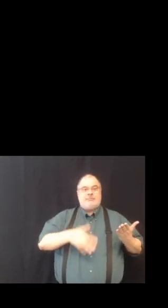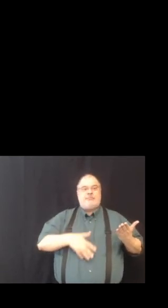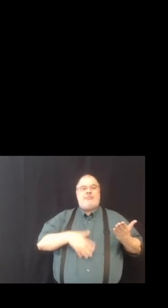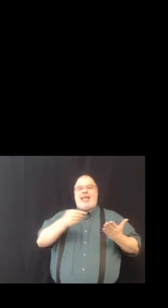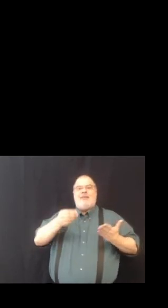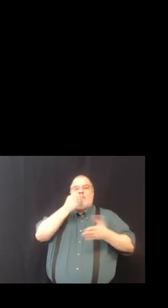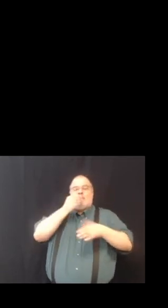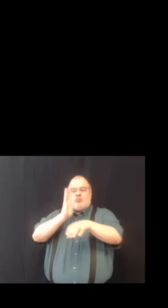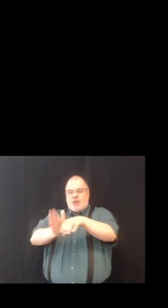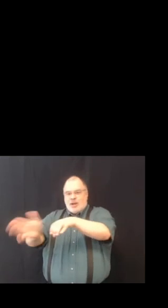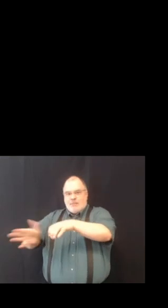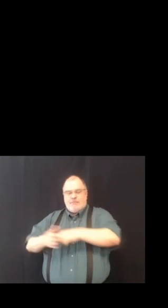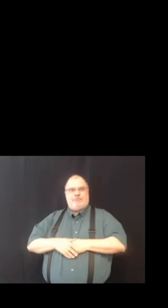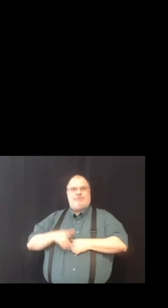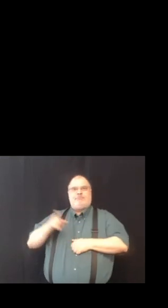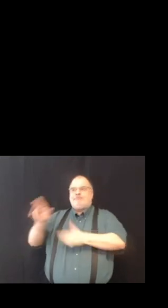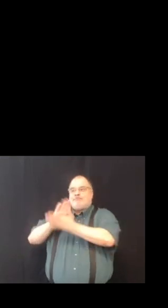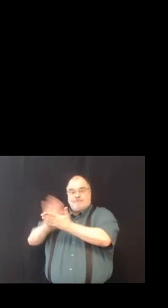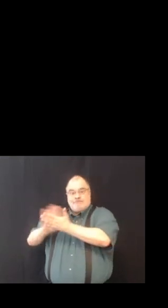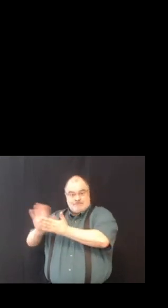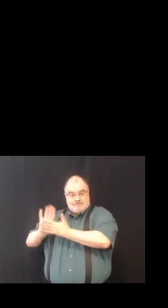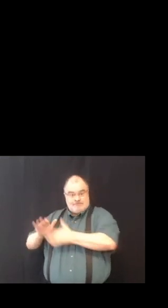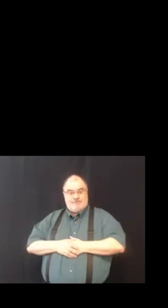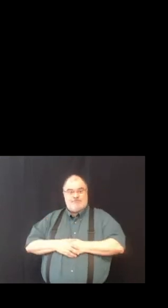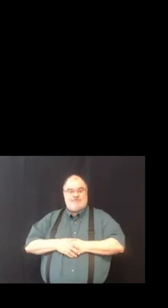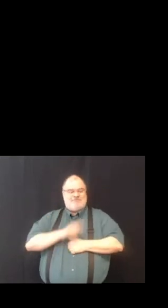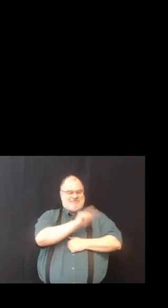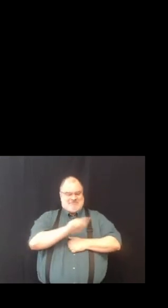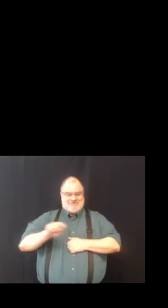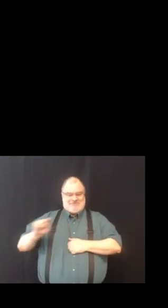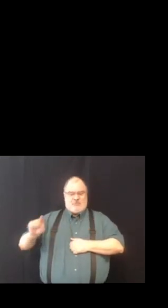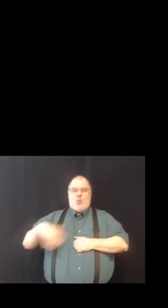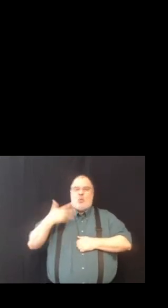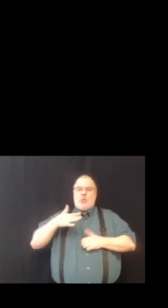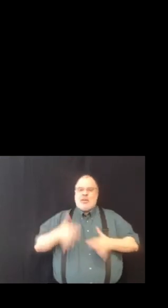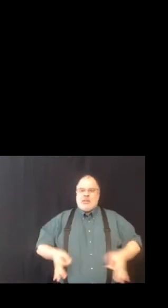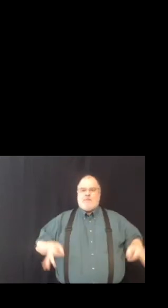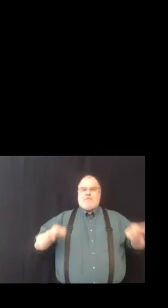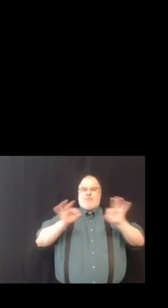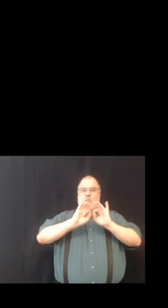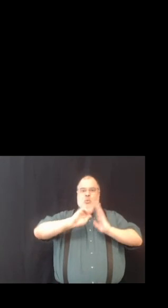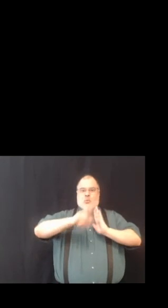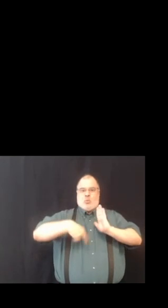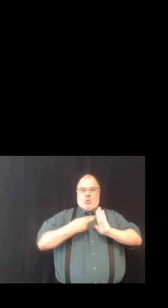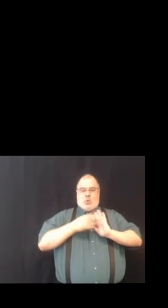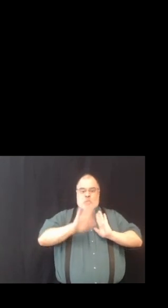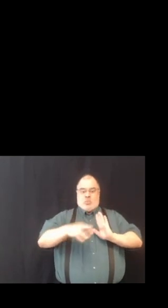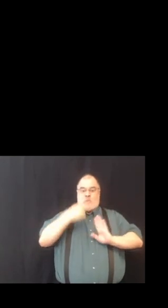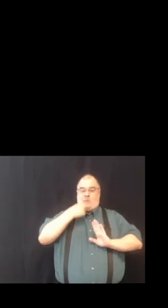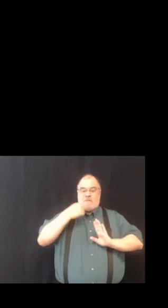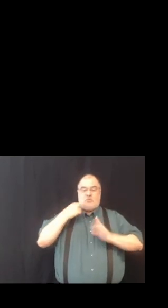as porters. Each of these employees fill a critical role in the success of the restaurant. The environment they work in is